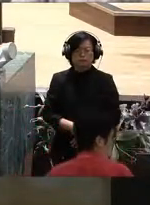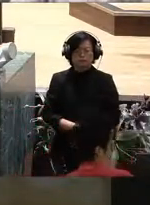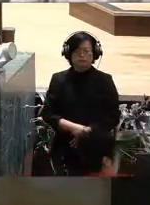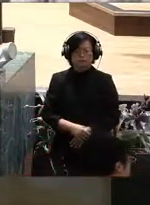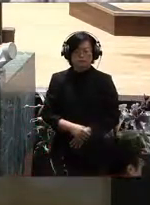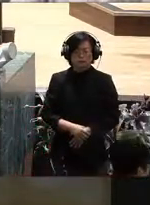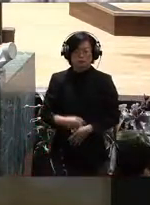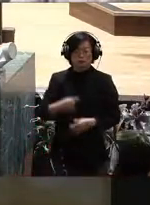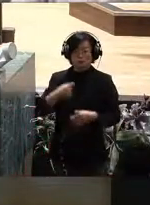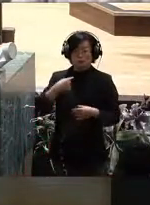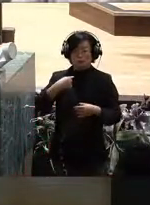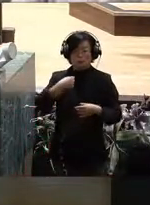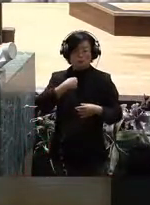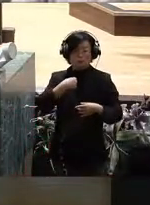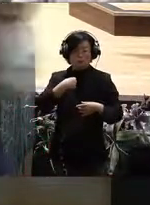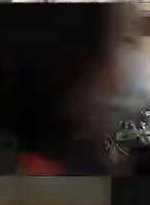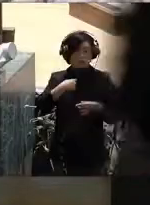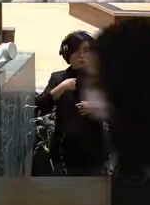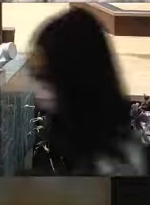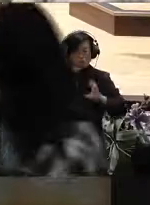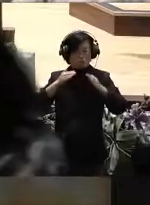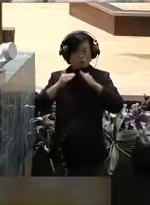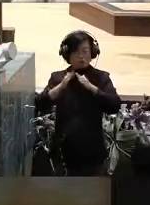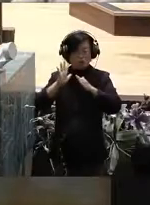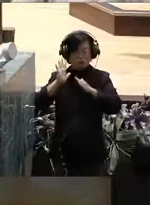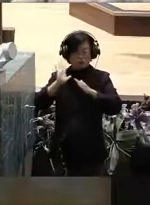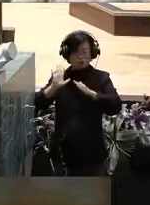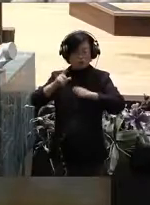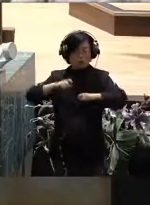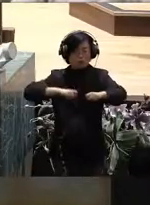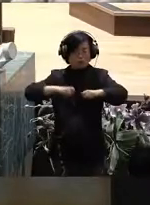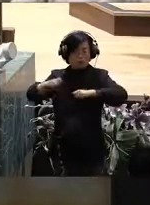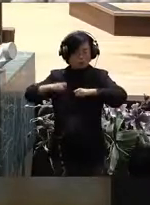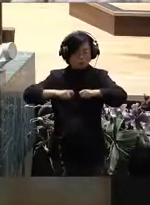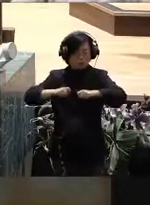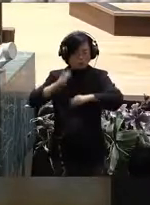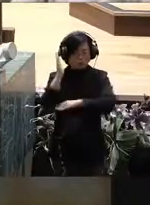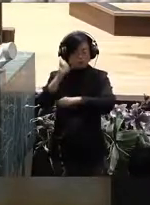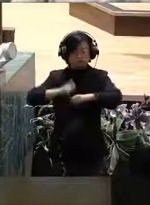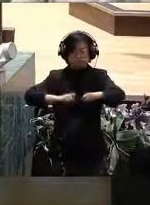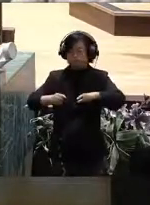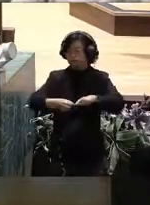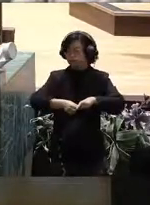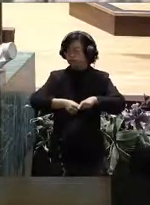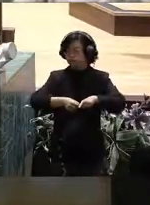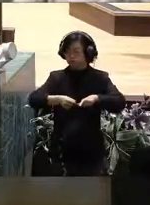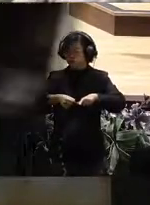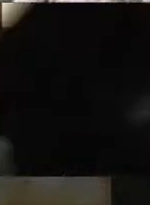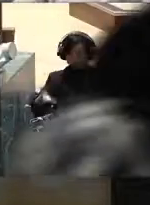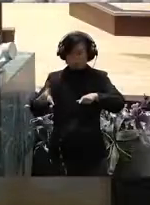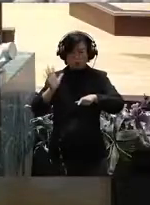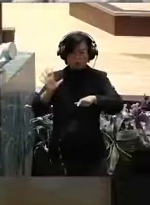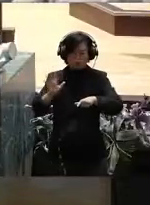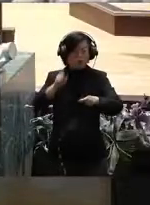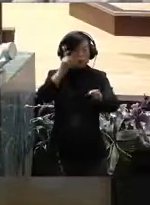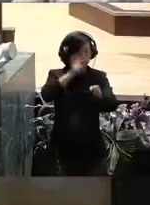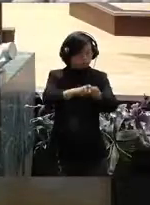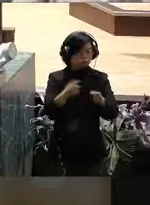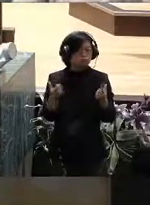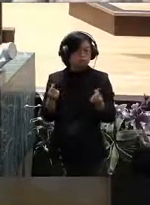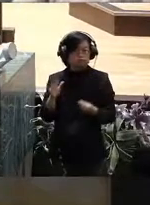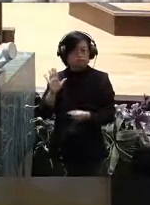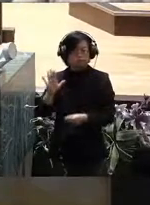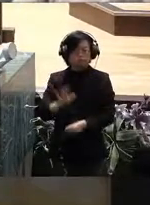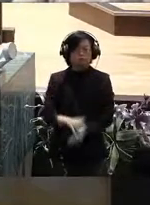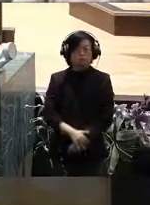hurdles. We envision to see a Pakistan where it takes a citizen just a few seconds to